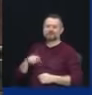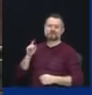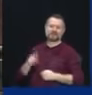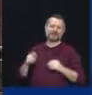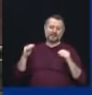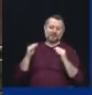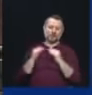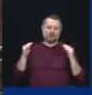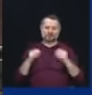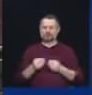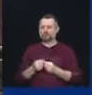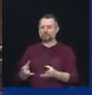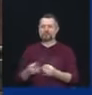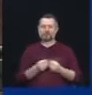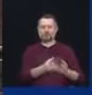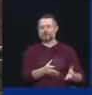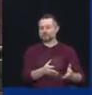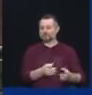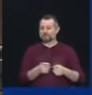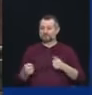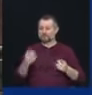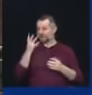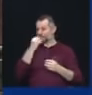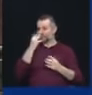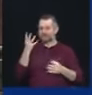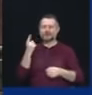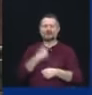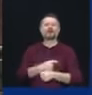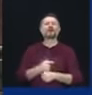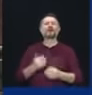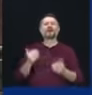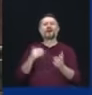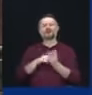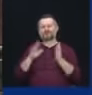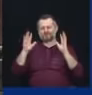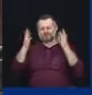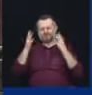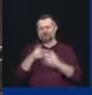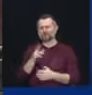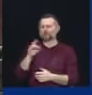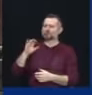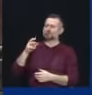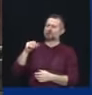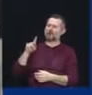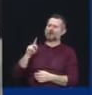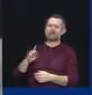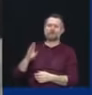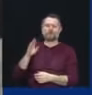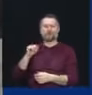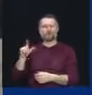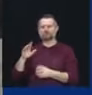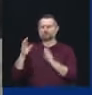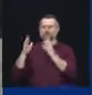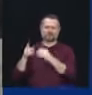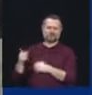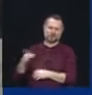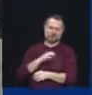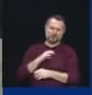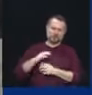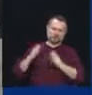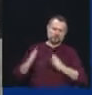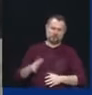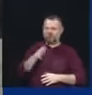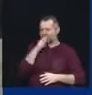we're doing. It's a beautiful day. Let's give another round of applause. Richard Ball, Commissioner of the Department of Agriculture, Ryan Burke, Chris